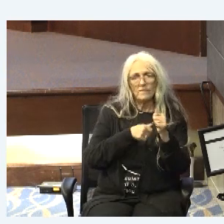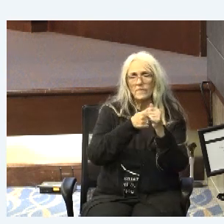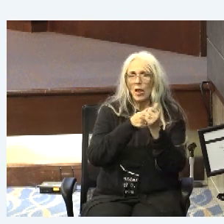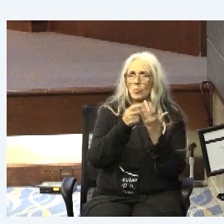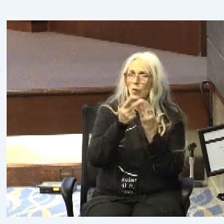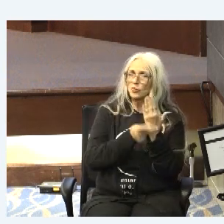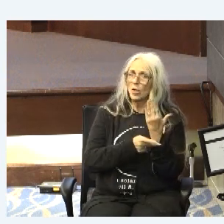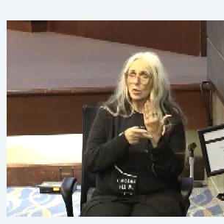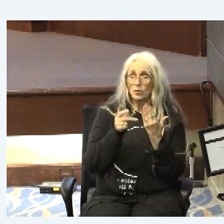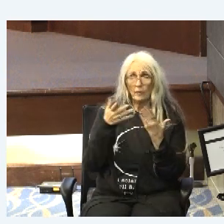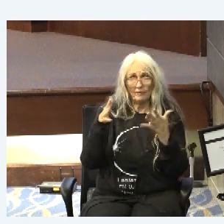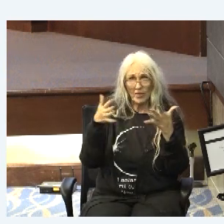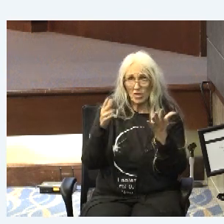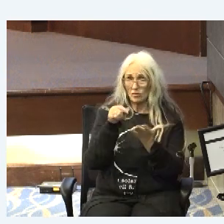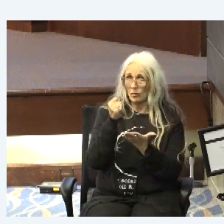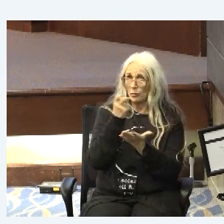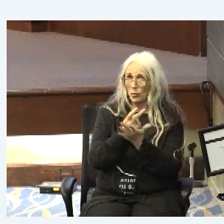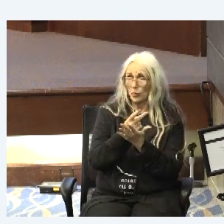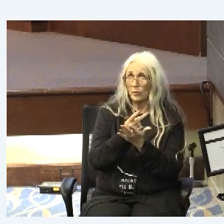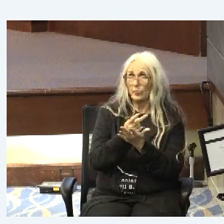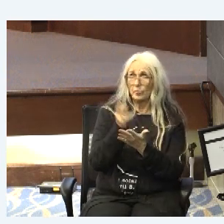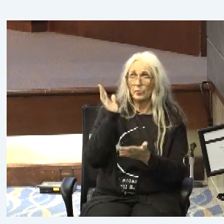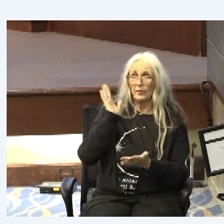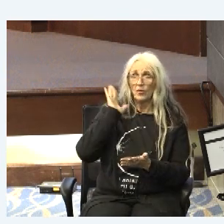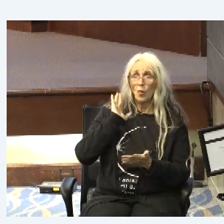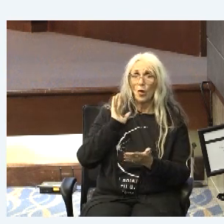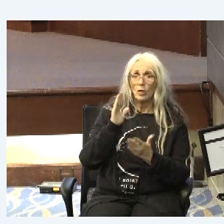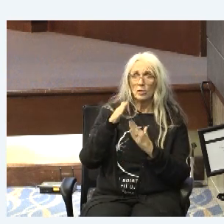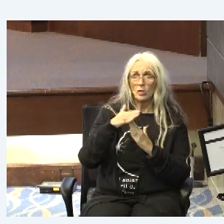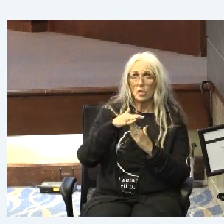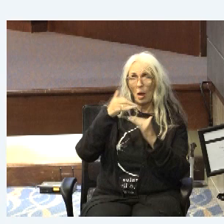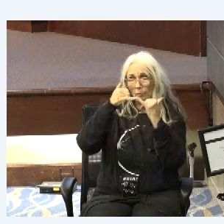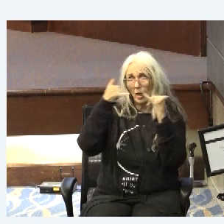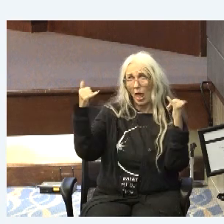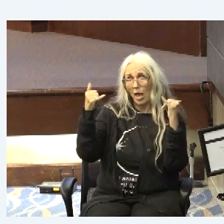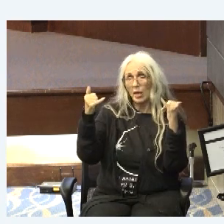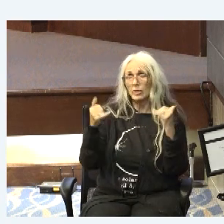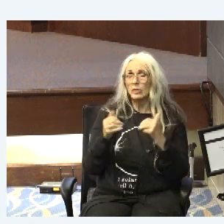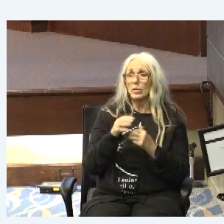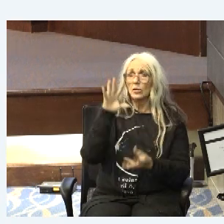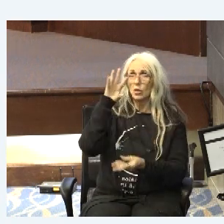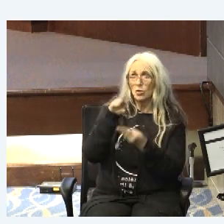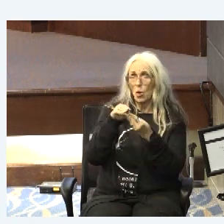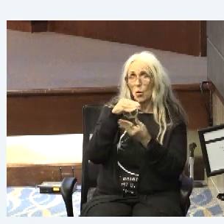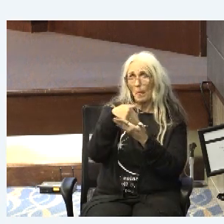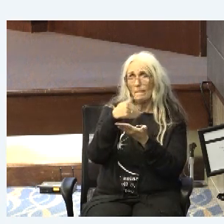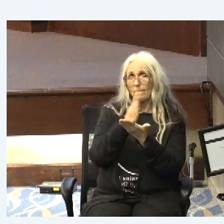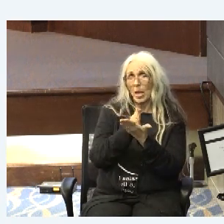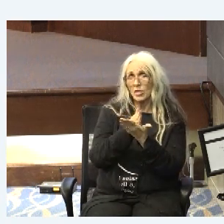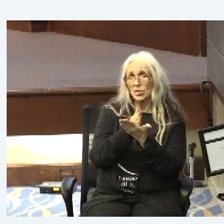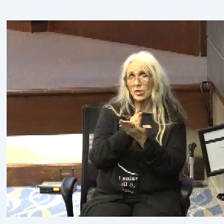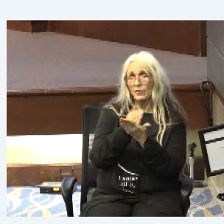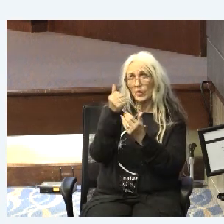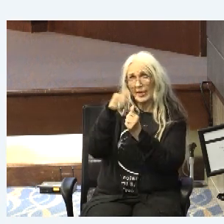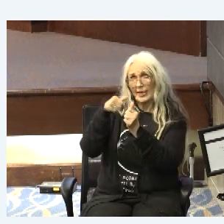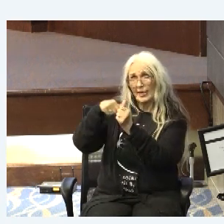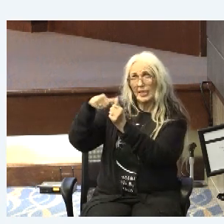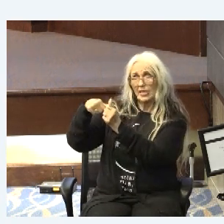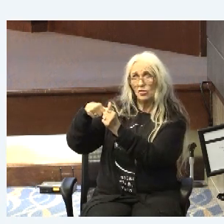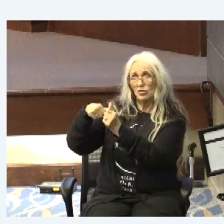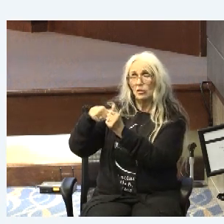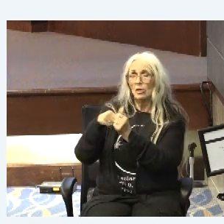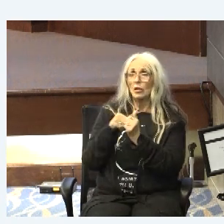council approved. The top line, the total project budget for each of these